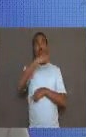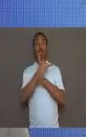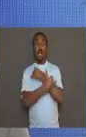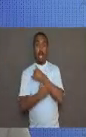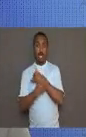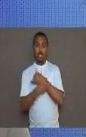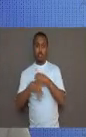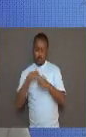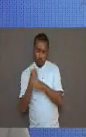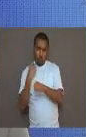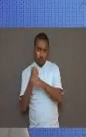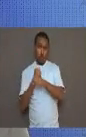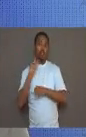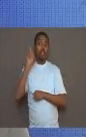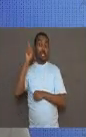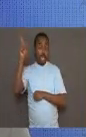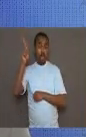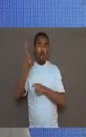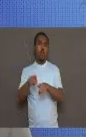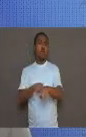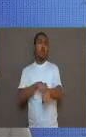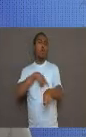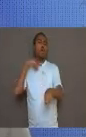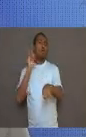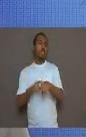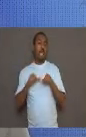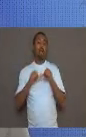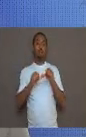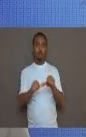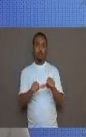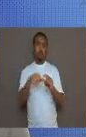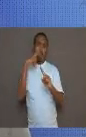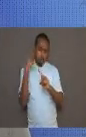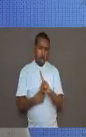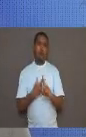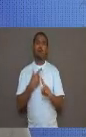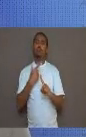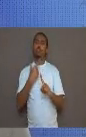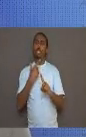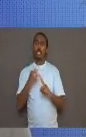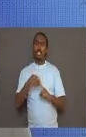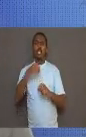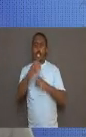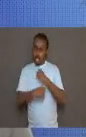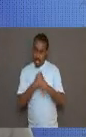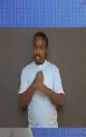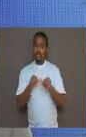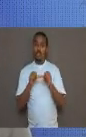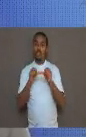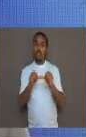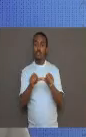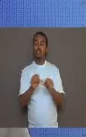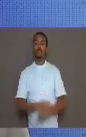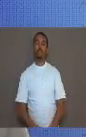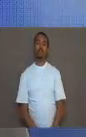countries working there for long periods, months, even years at a